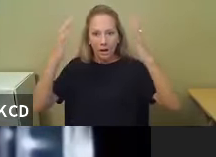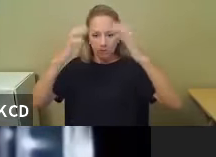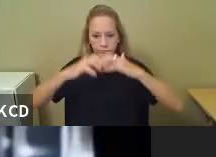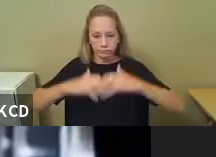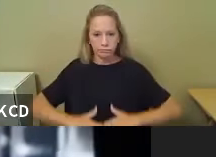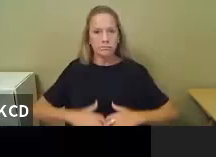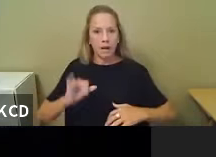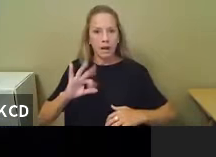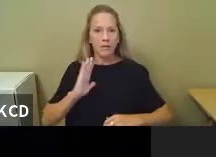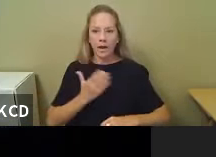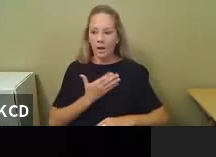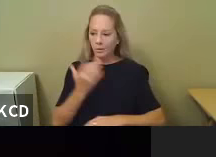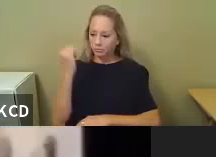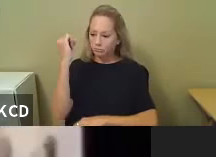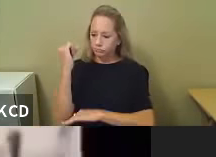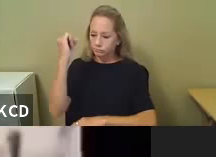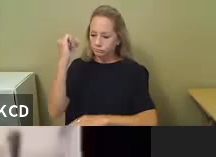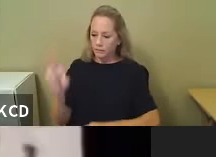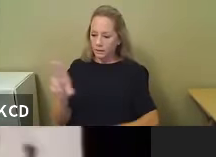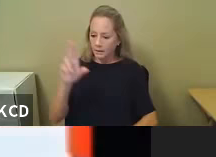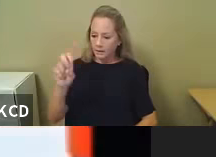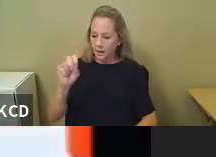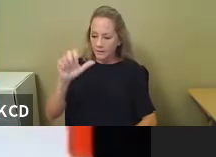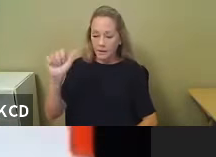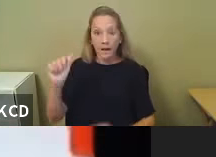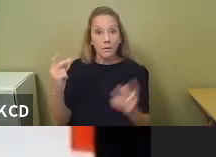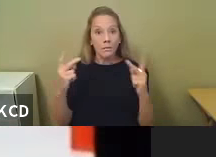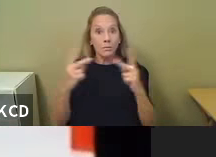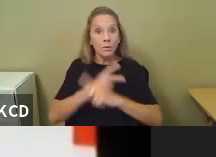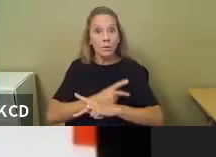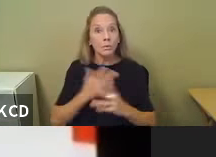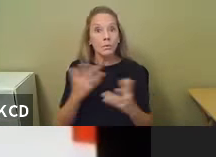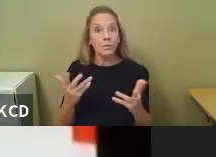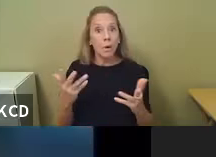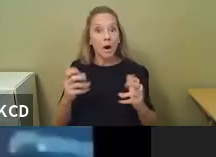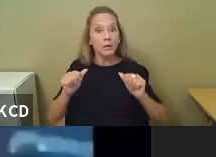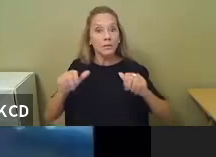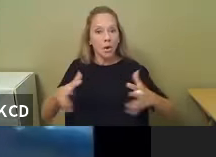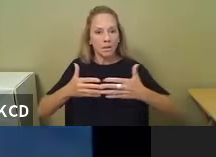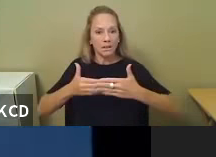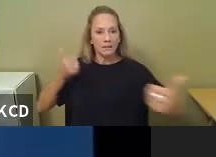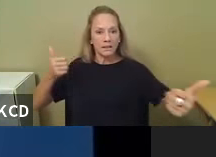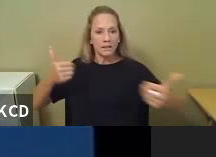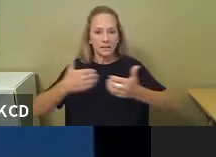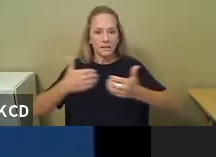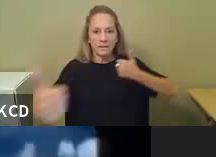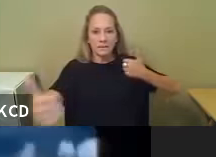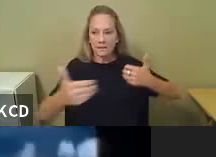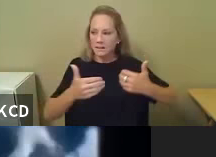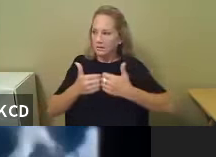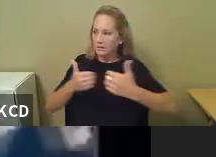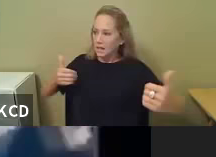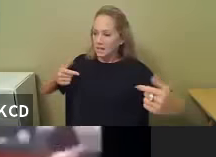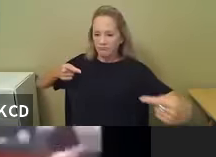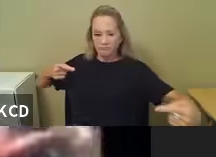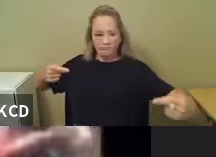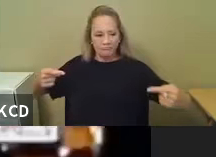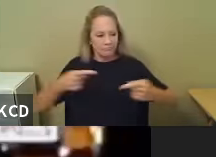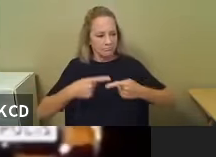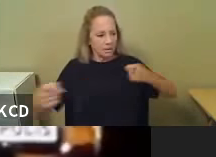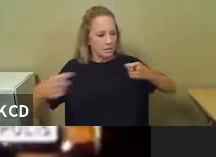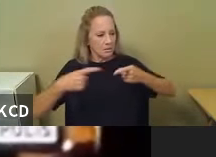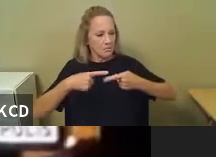republic. And worst of all, an atmosphere of division, hatred, and fear.